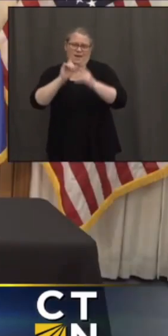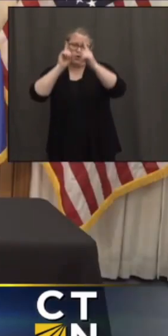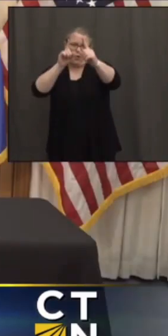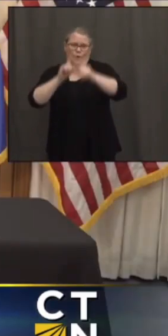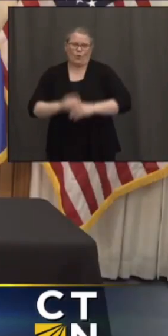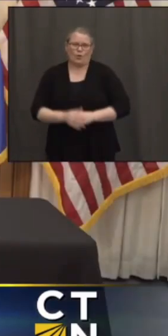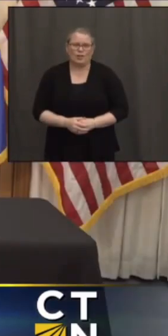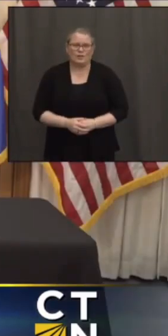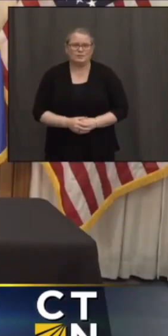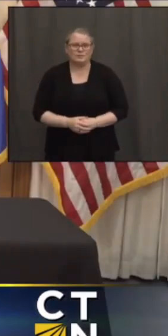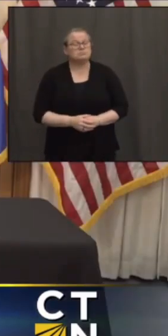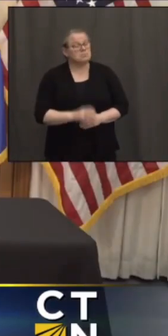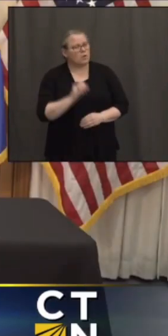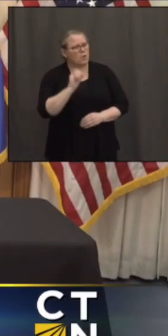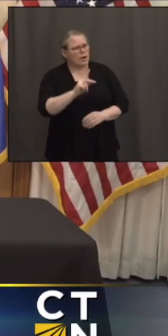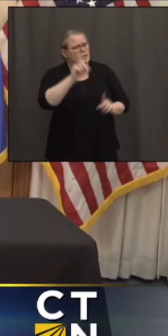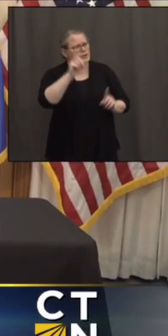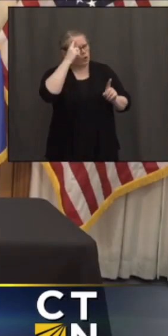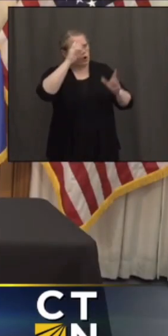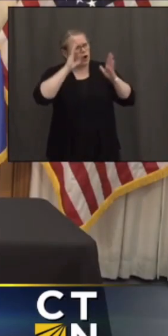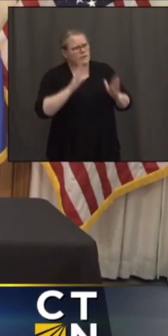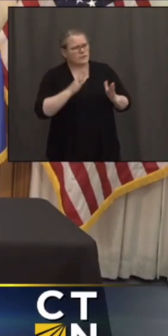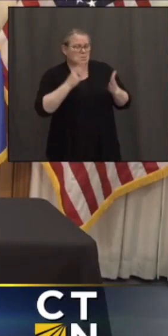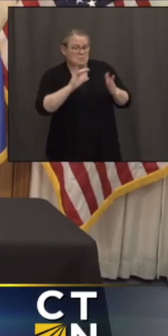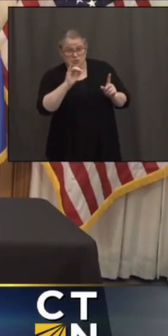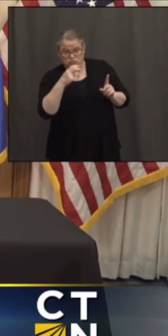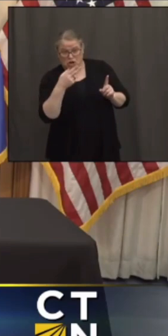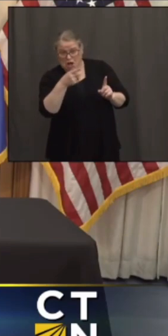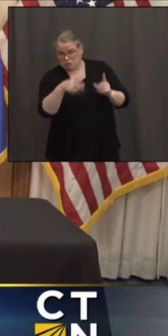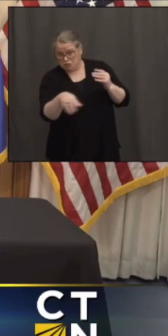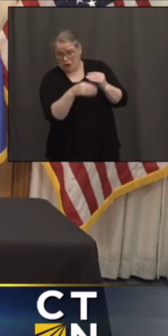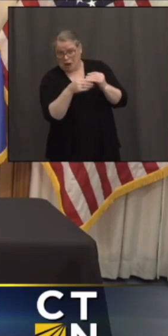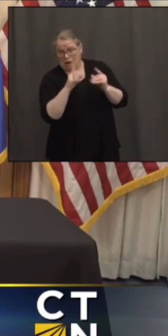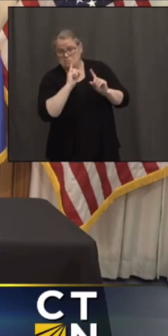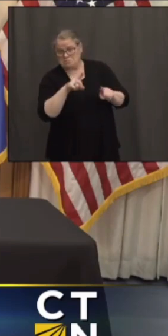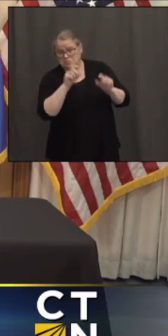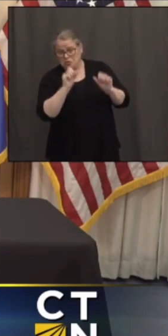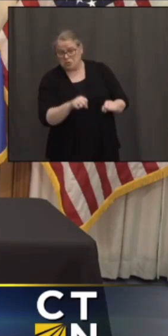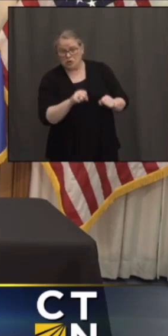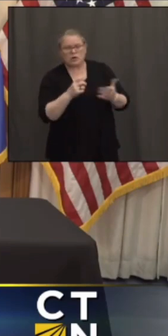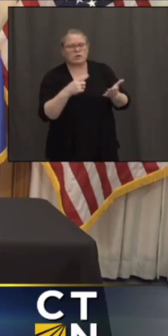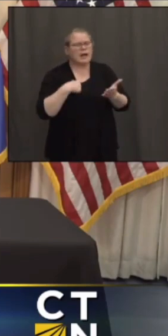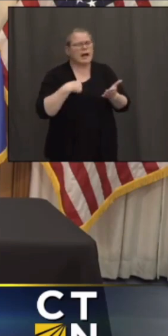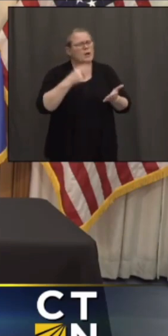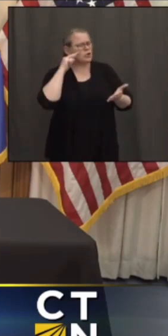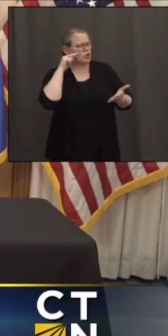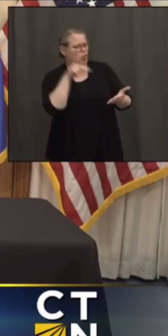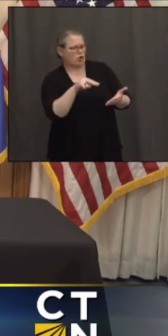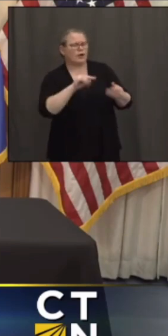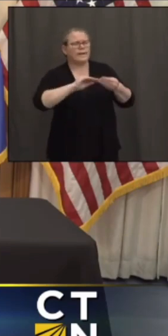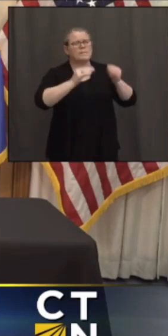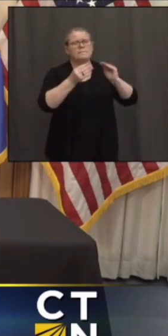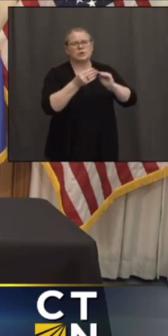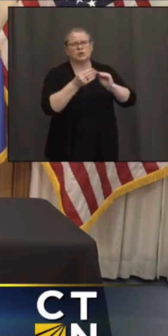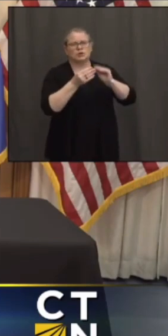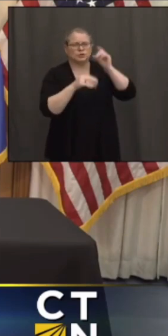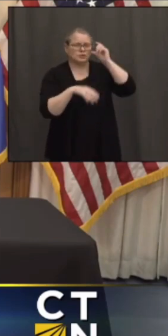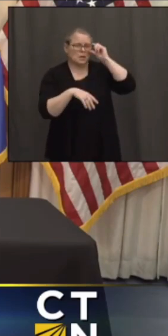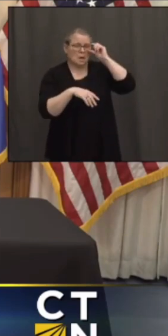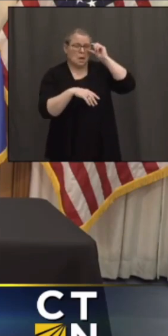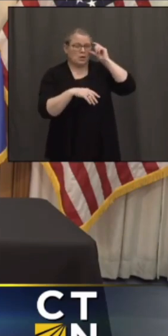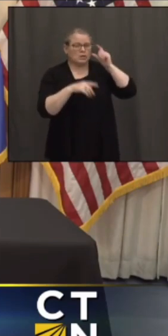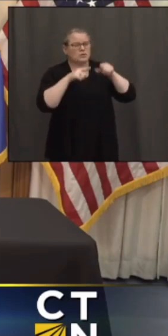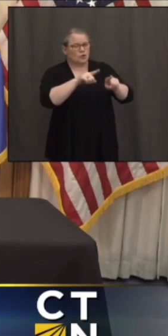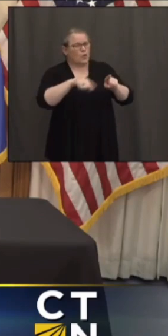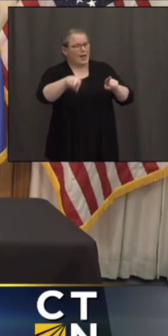maybe Josh as well. I was just looking at some of the case numbers, and I'm doing some real quick math while